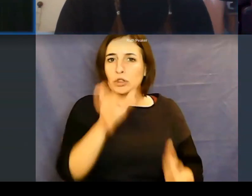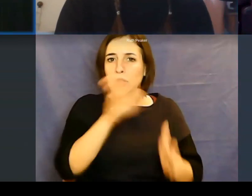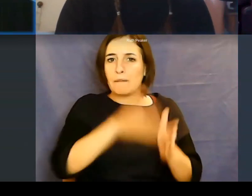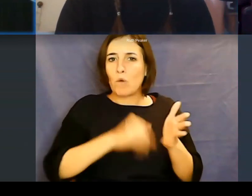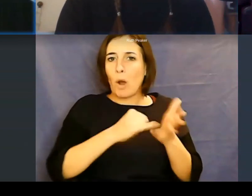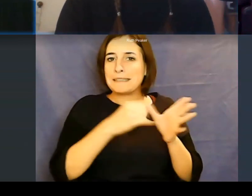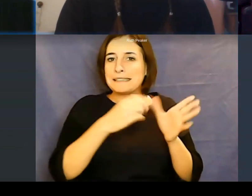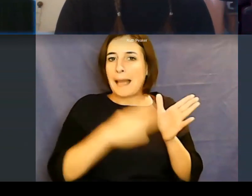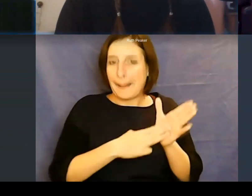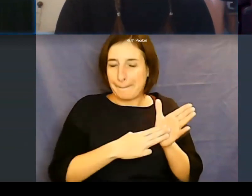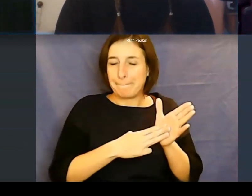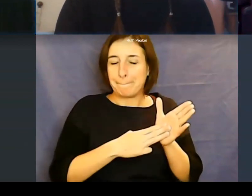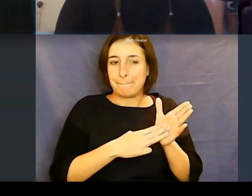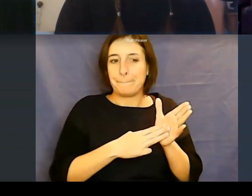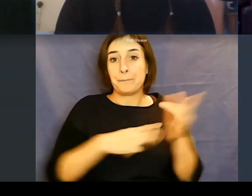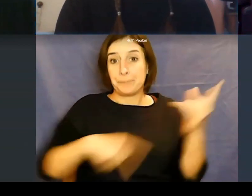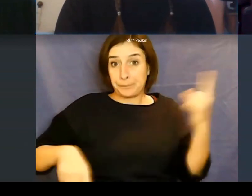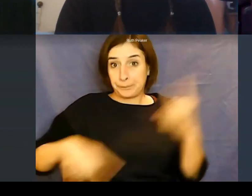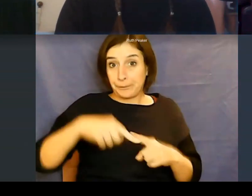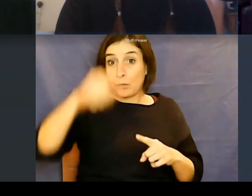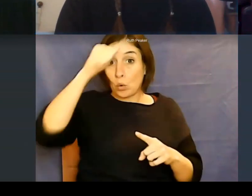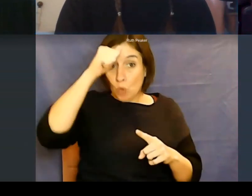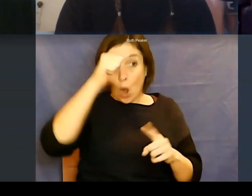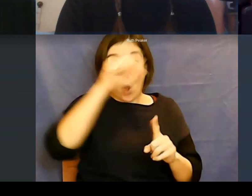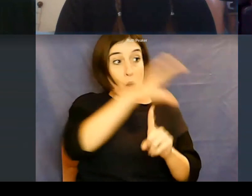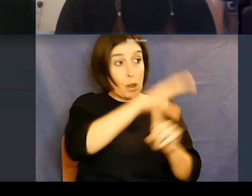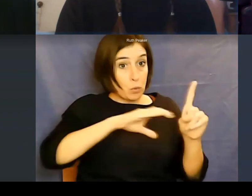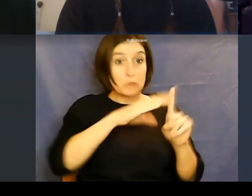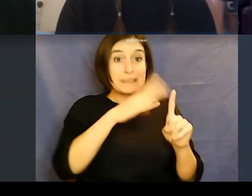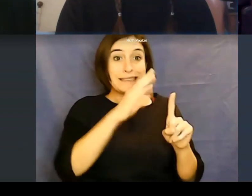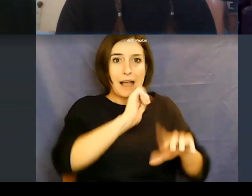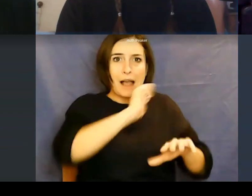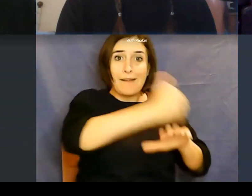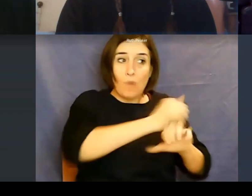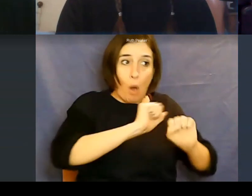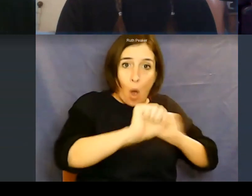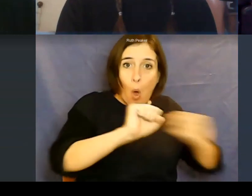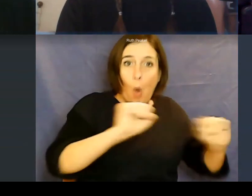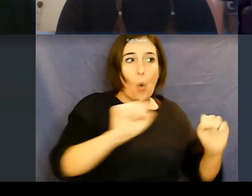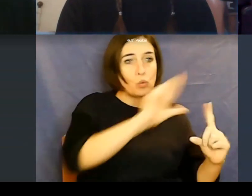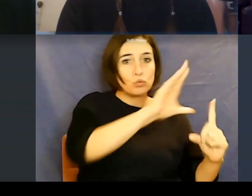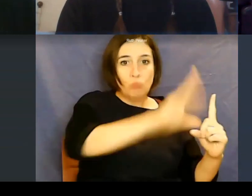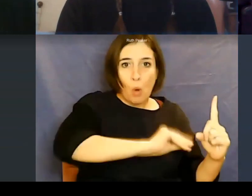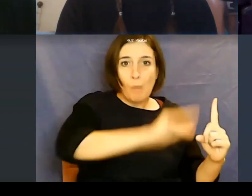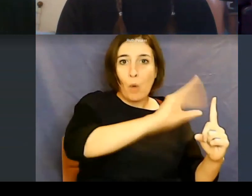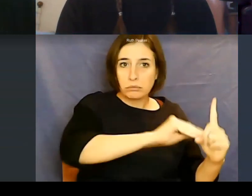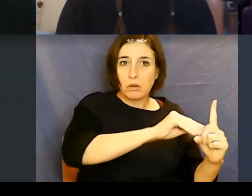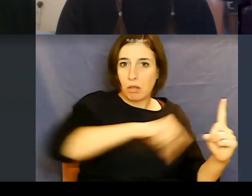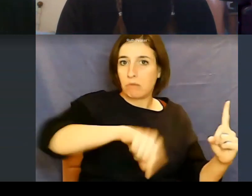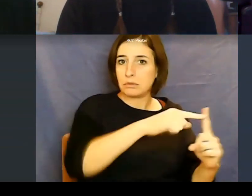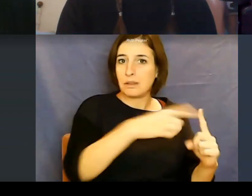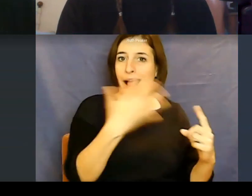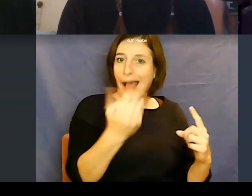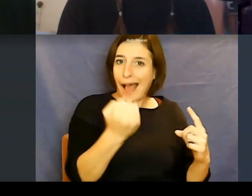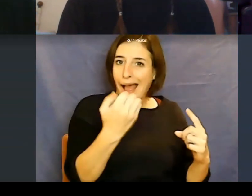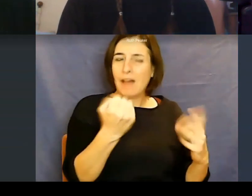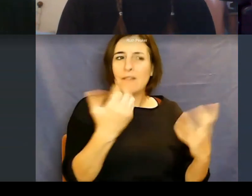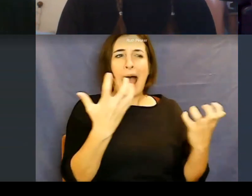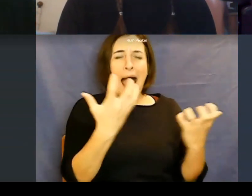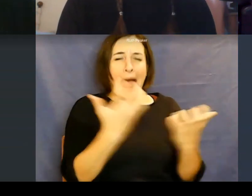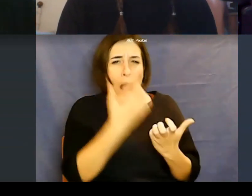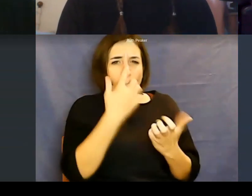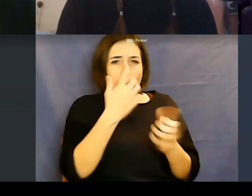we know that role models exist in the communities. How do you think we can better support them to access those roles in terms